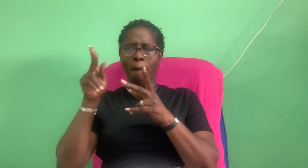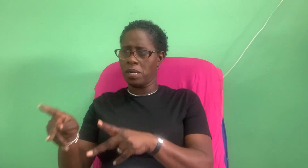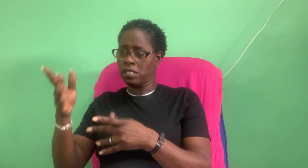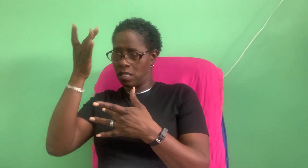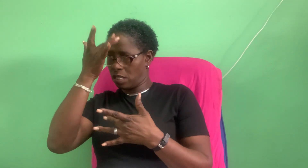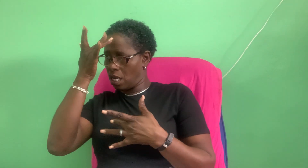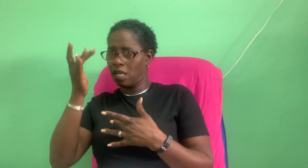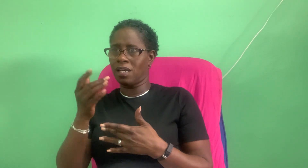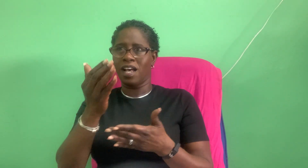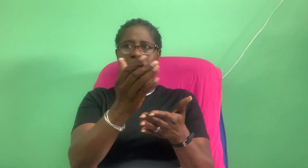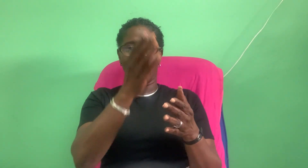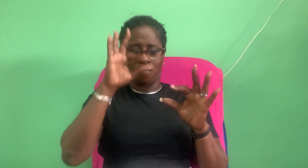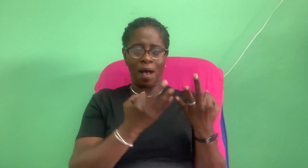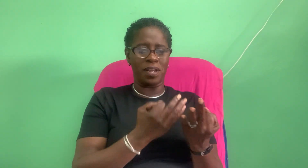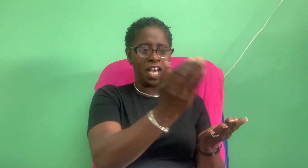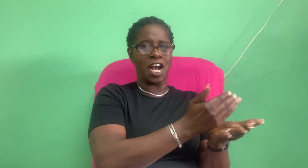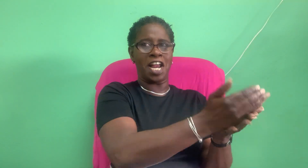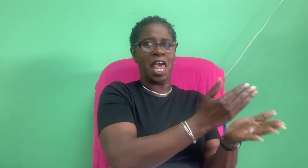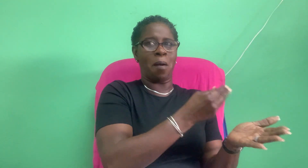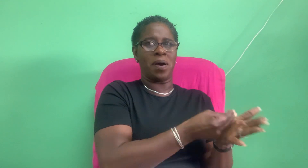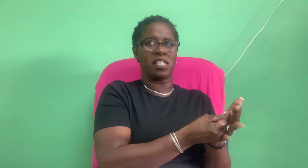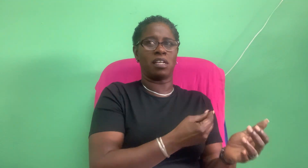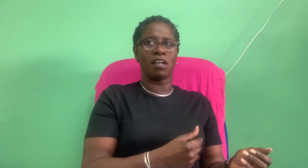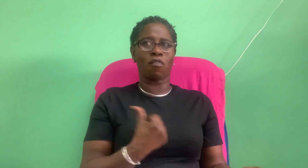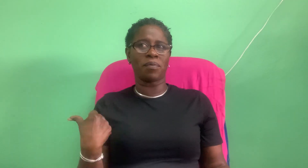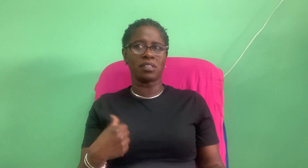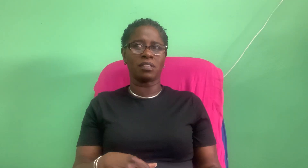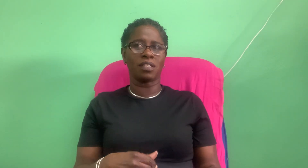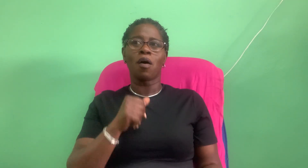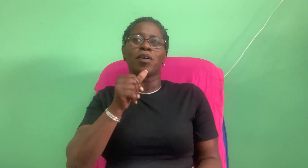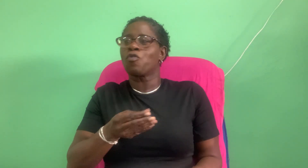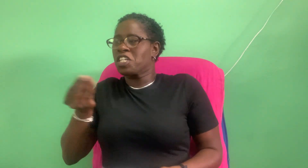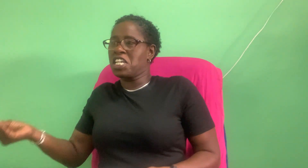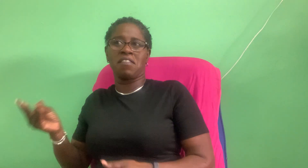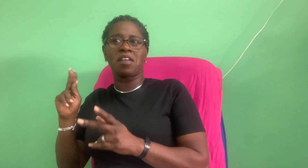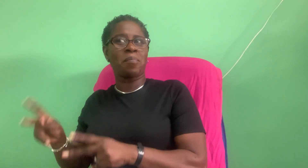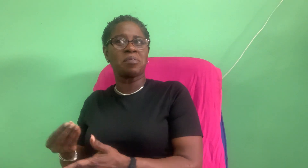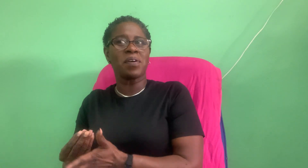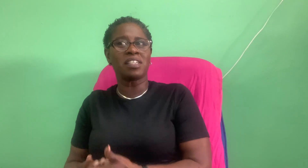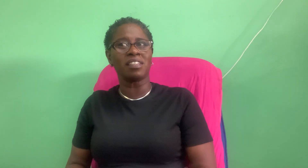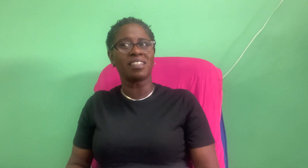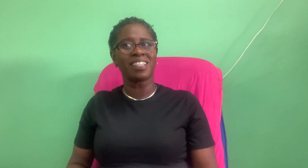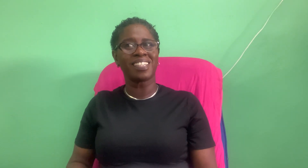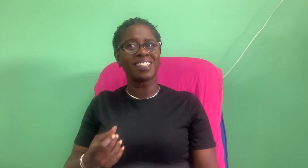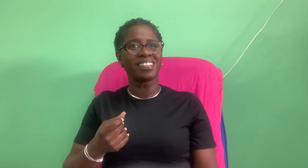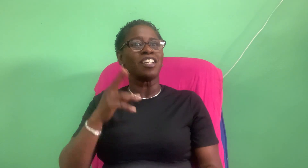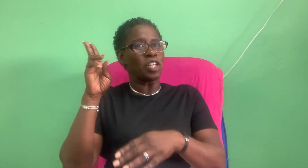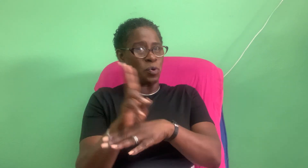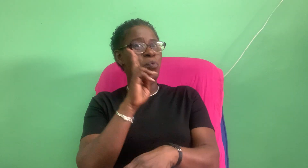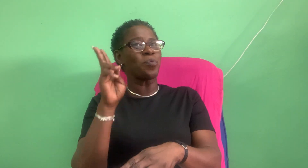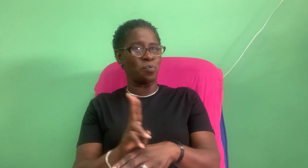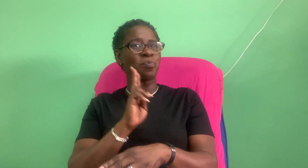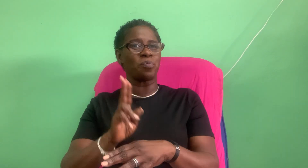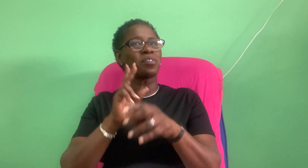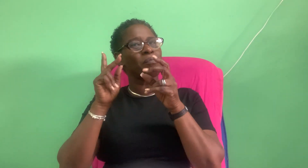taking, any money that they earn for a variety of things. And even thinking about like